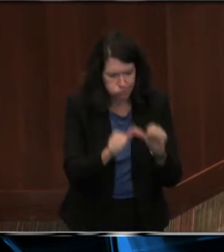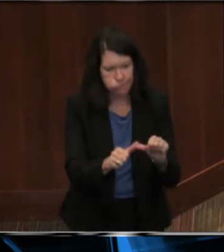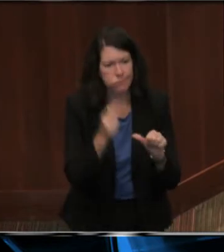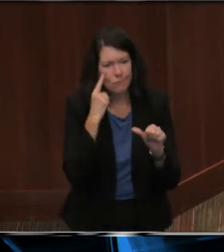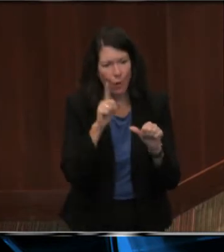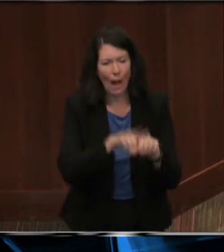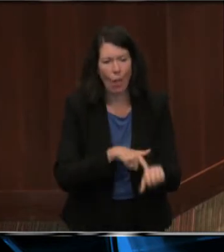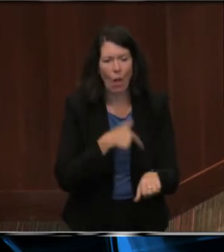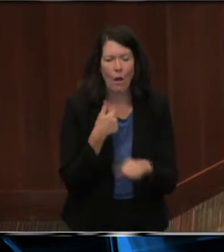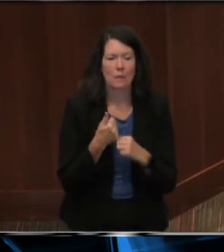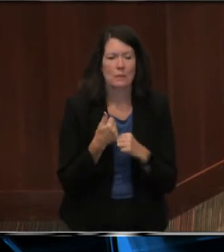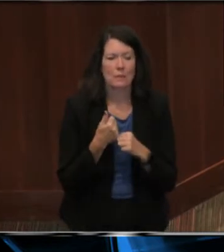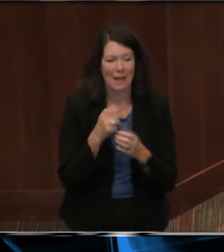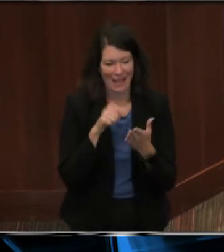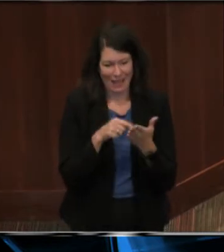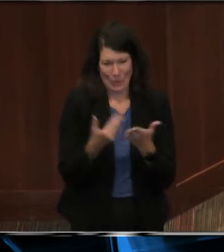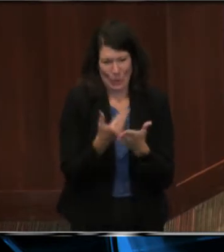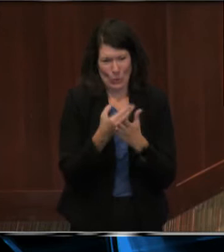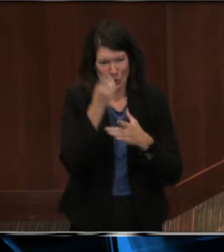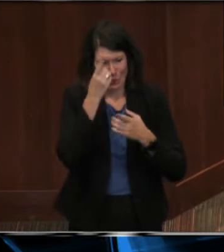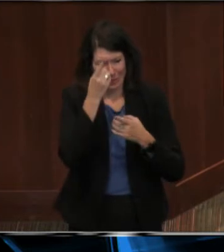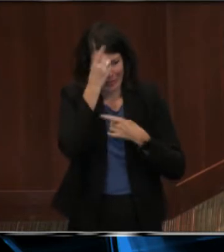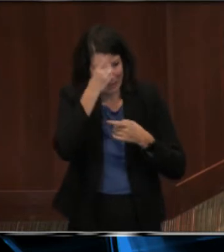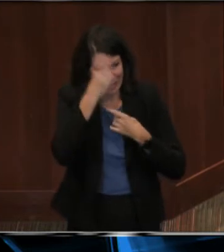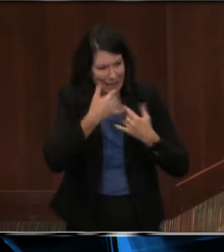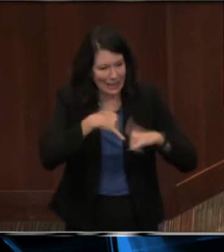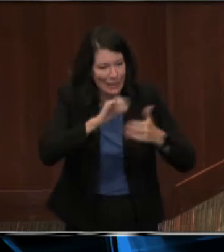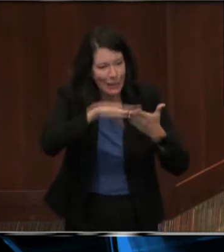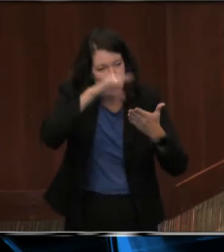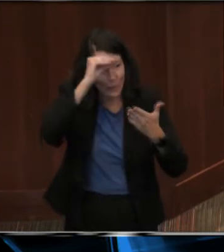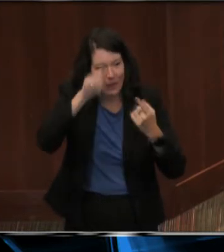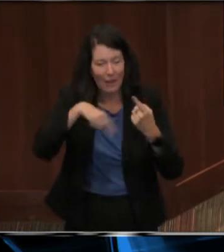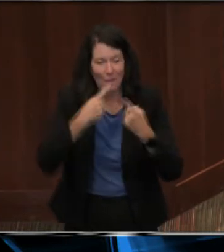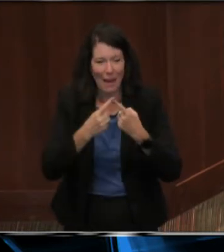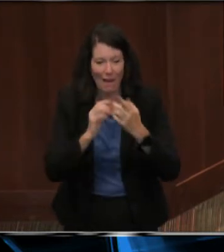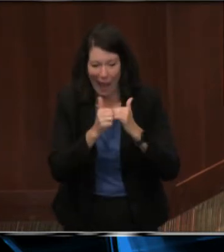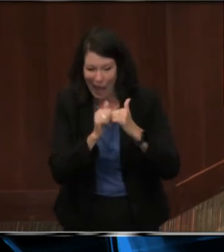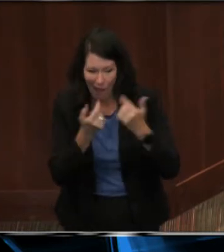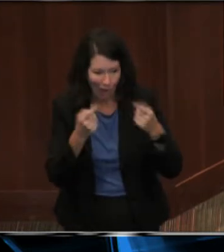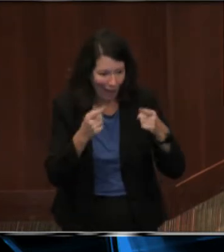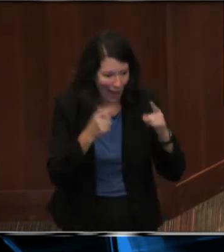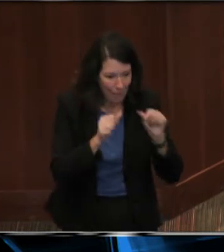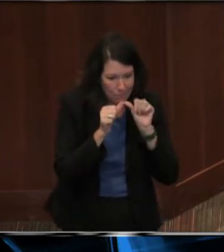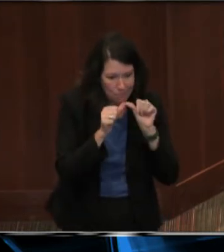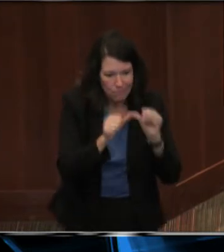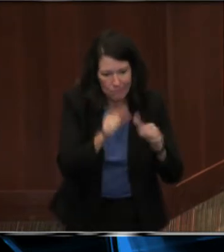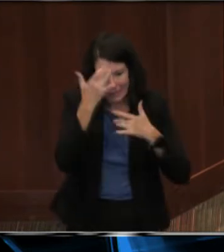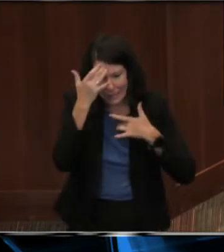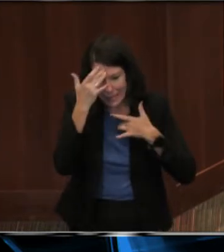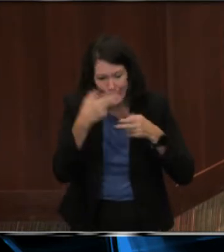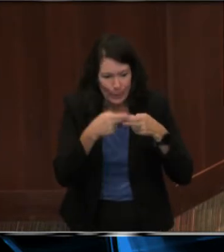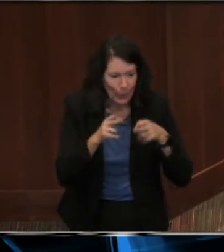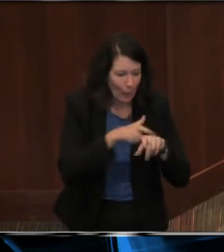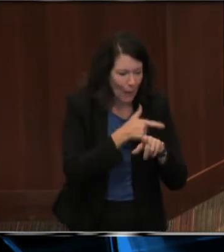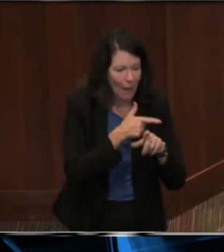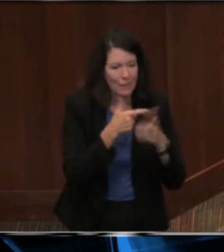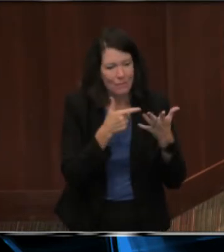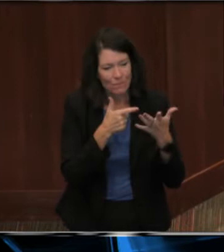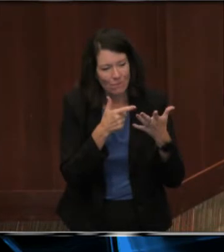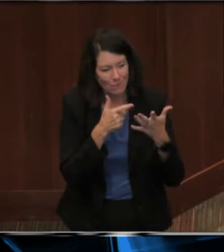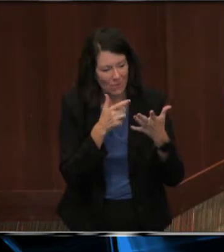is obviously a novel disease, so we still have time that will tell how long those symptoms kind of